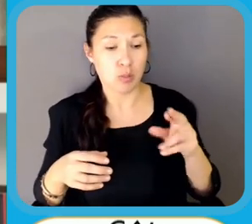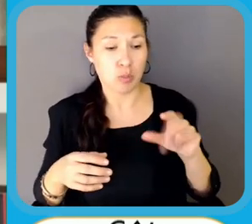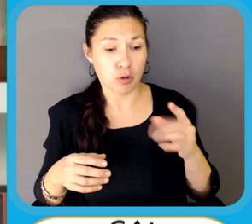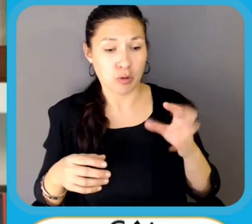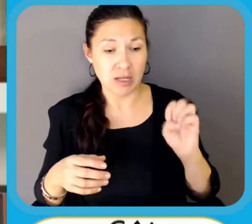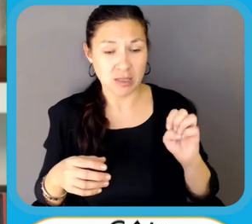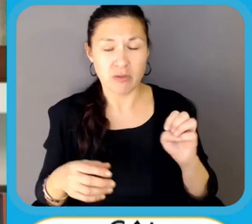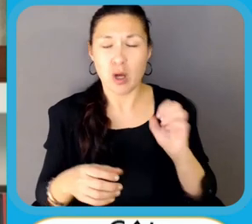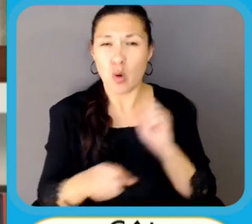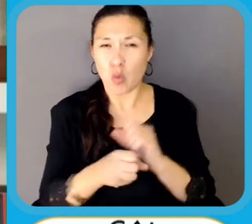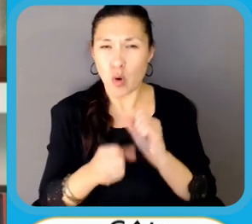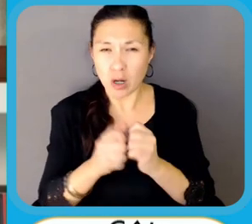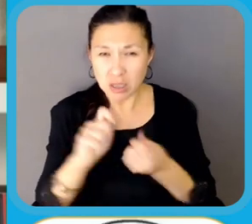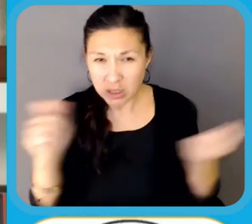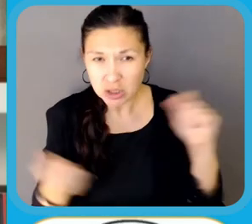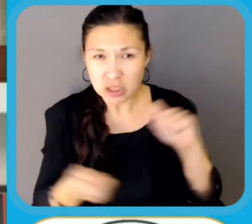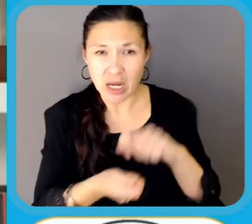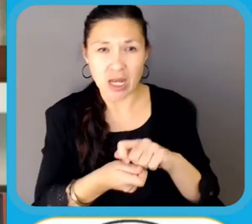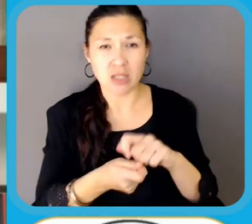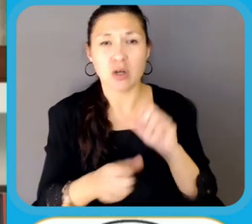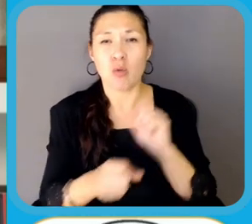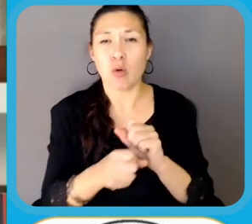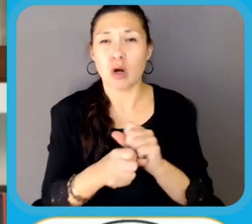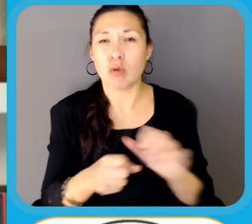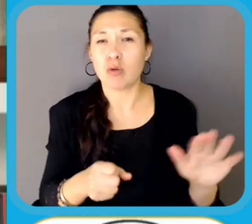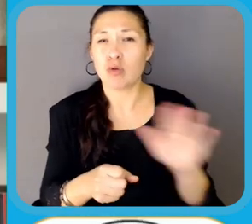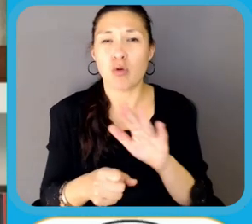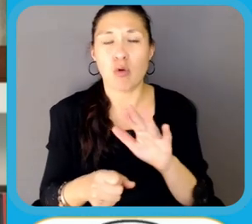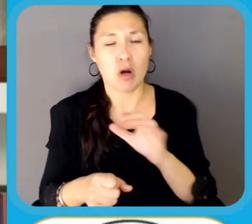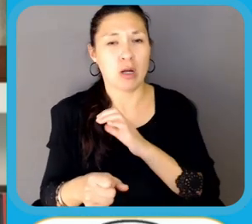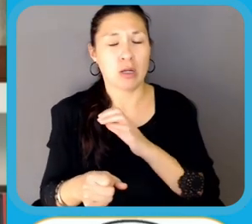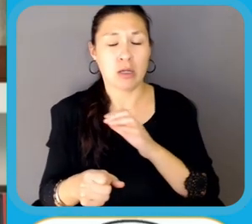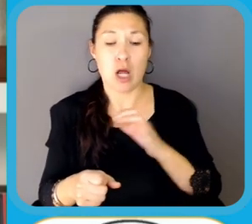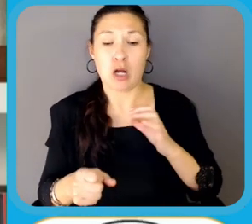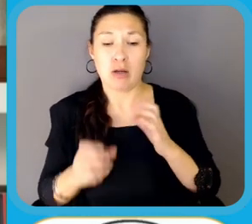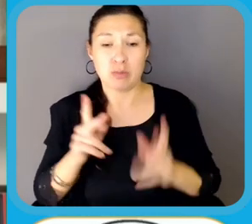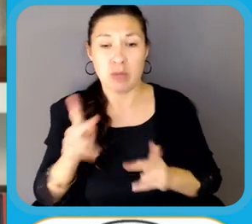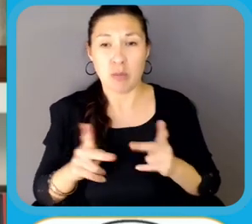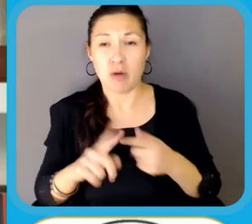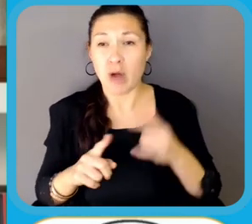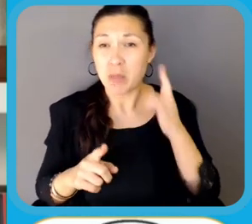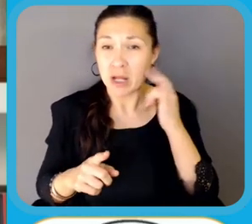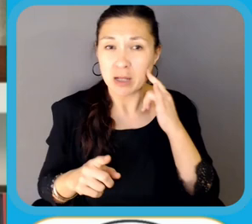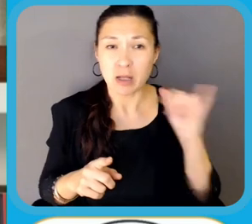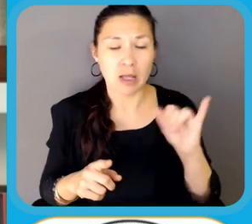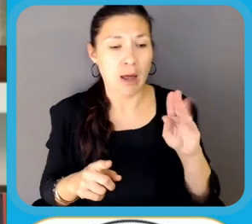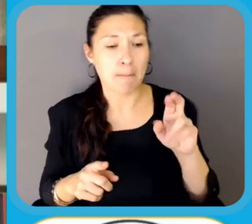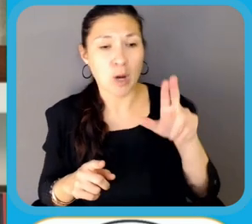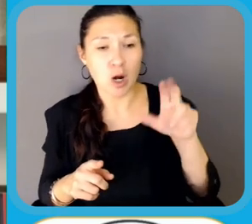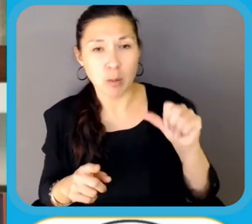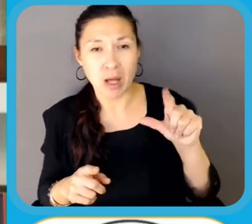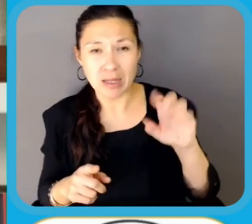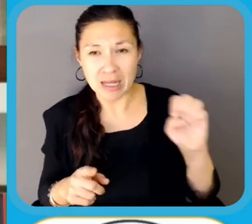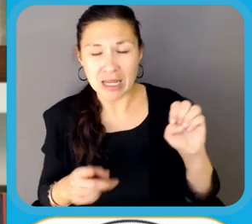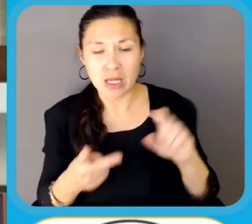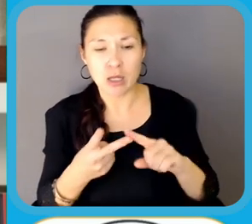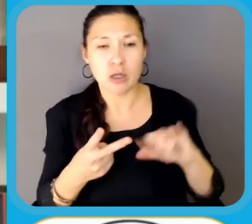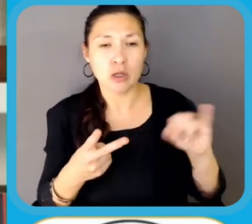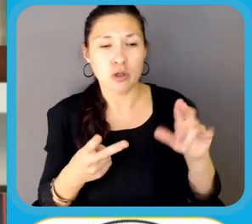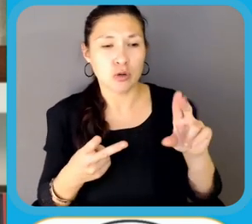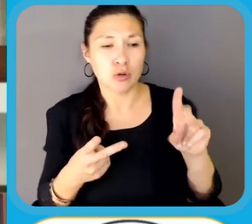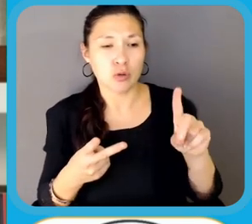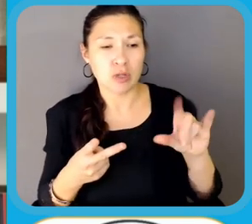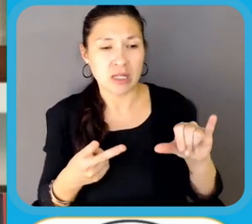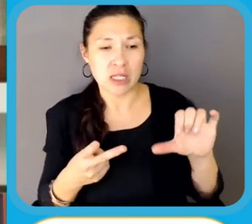your incredible progressive Congress members from California, including Barbara Lee, Judy Chu, Katie Porter, Ro